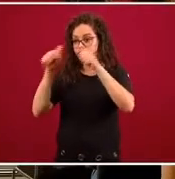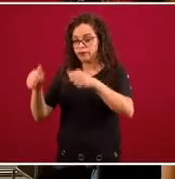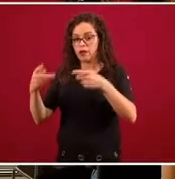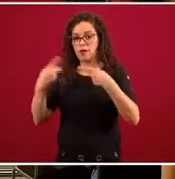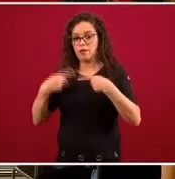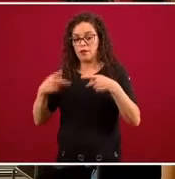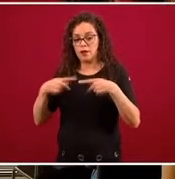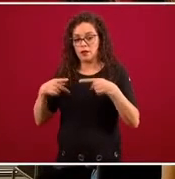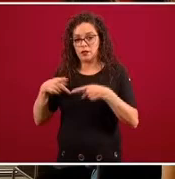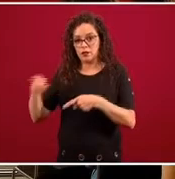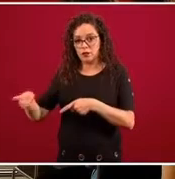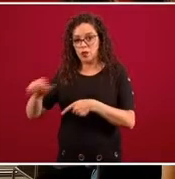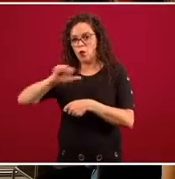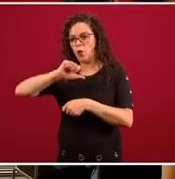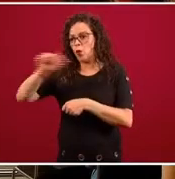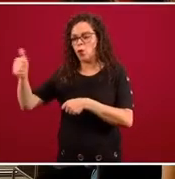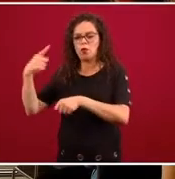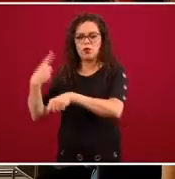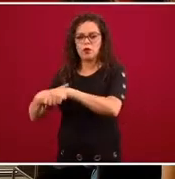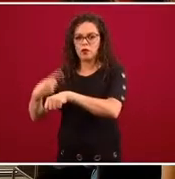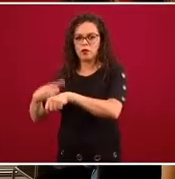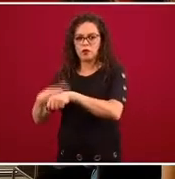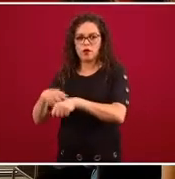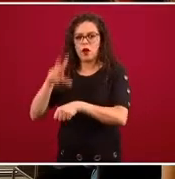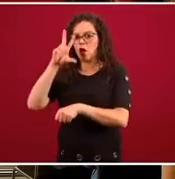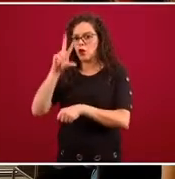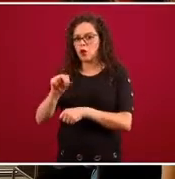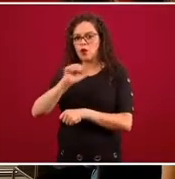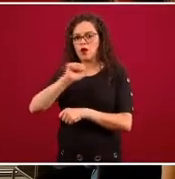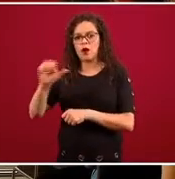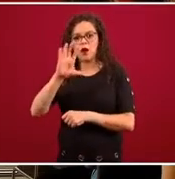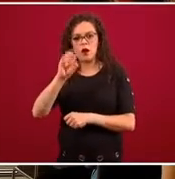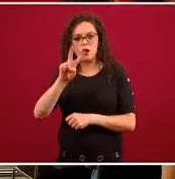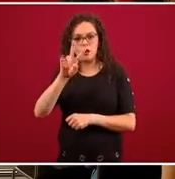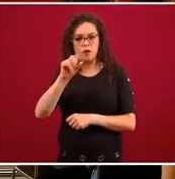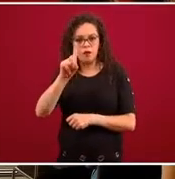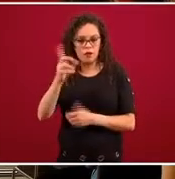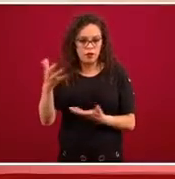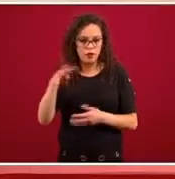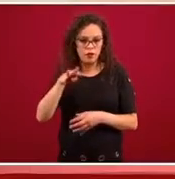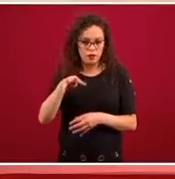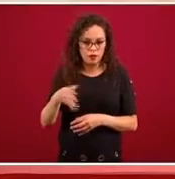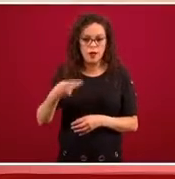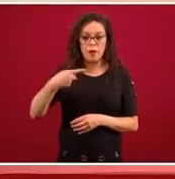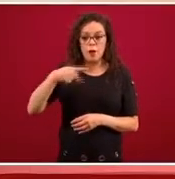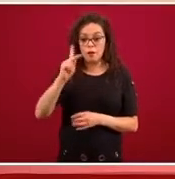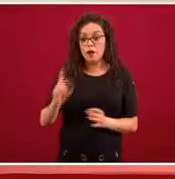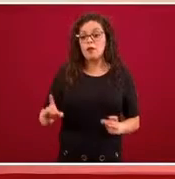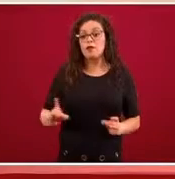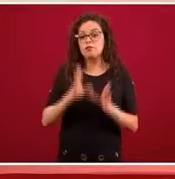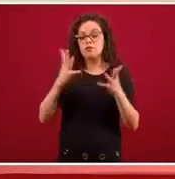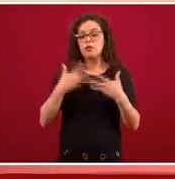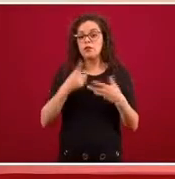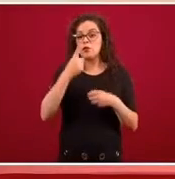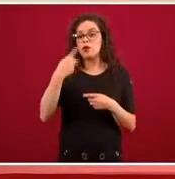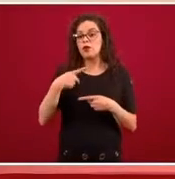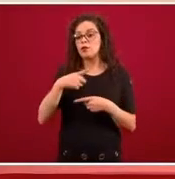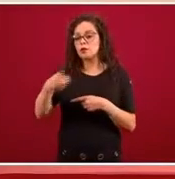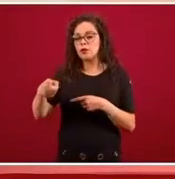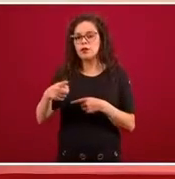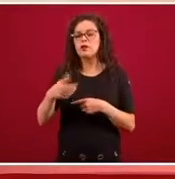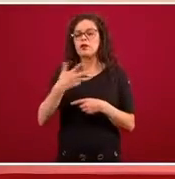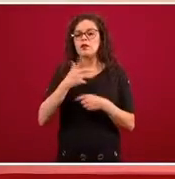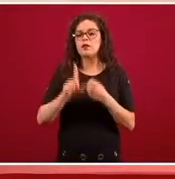diseases that are not and those medical units that are cataloged as